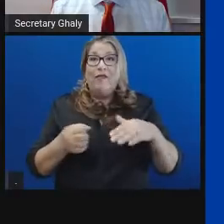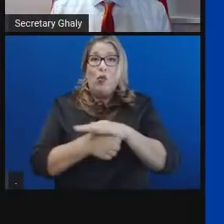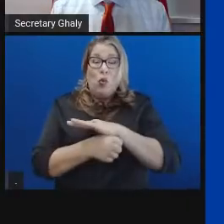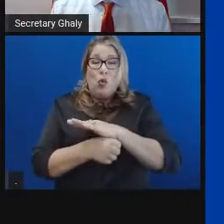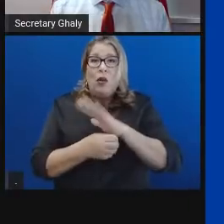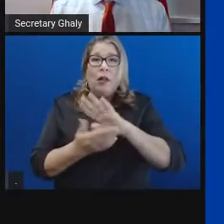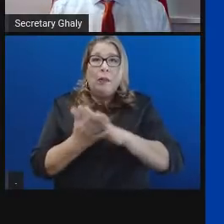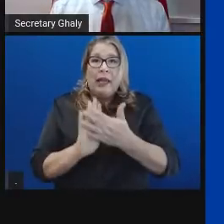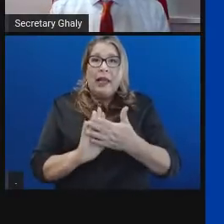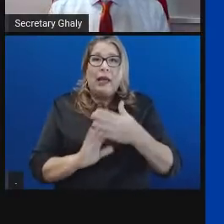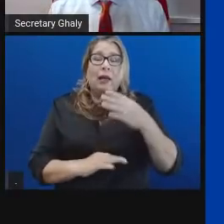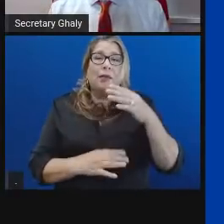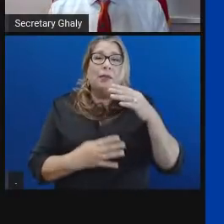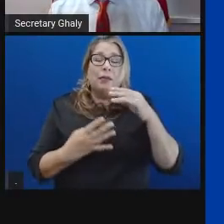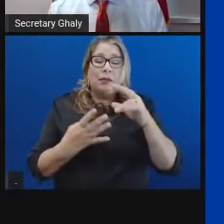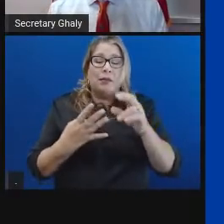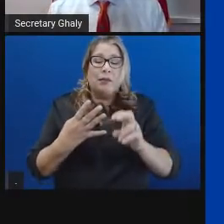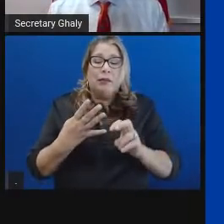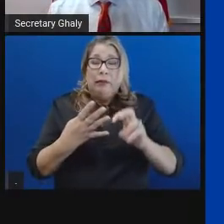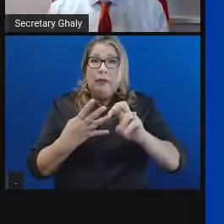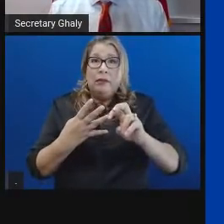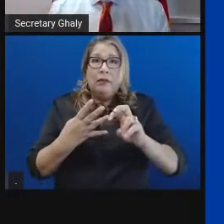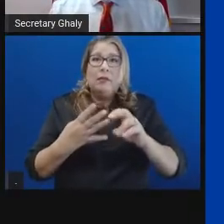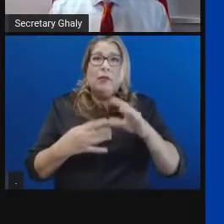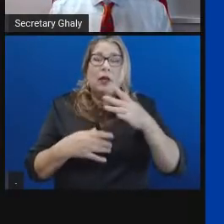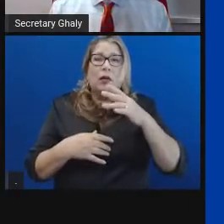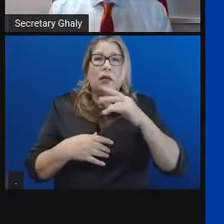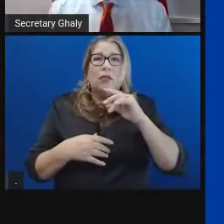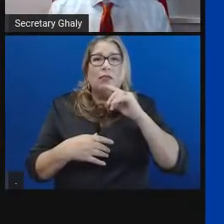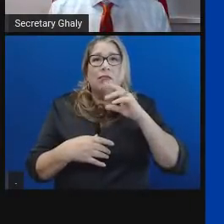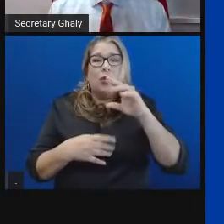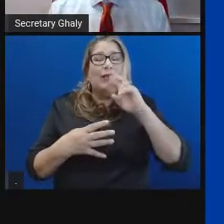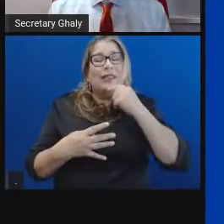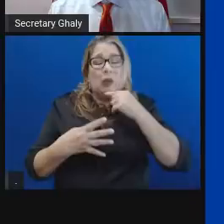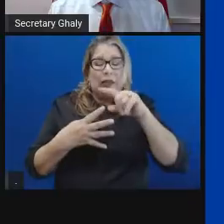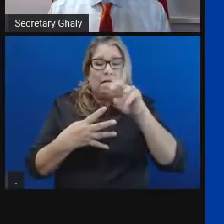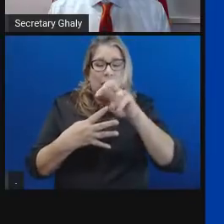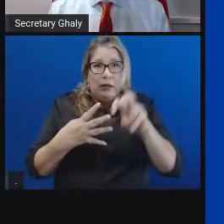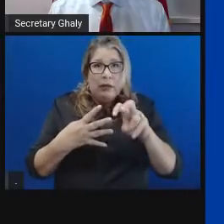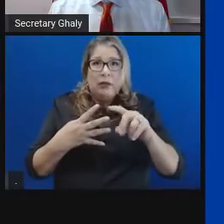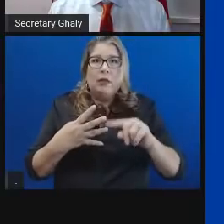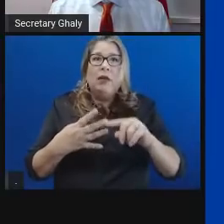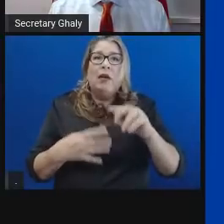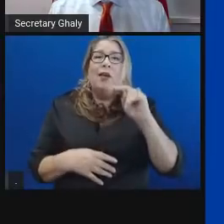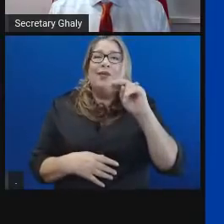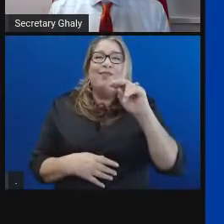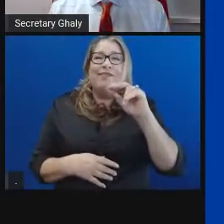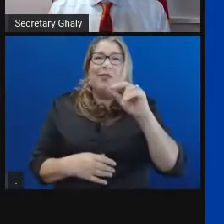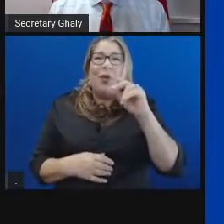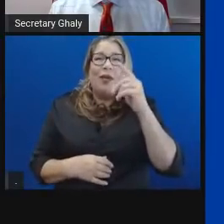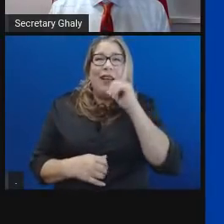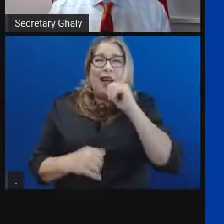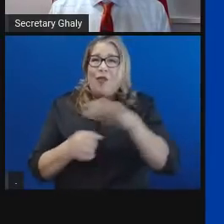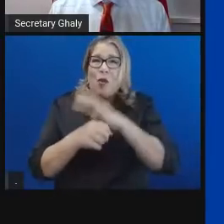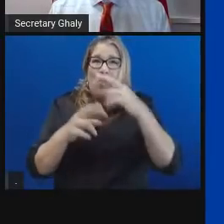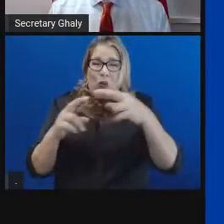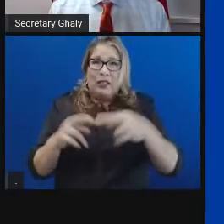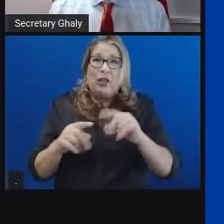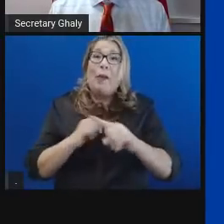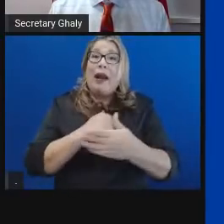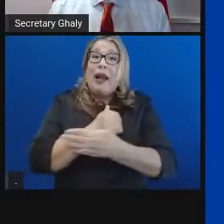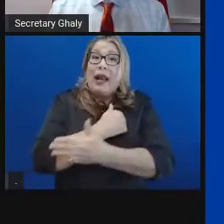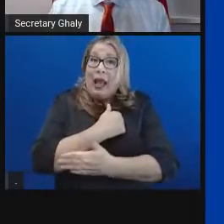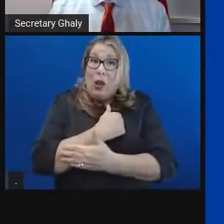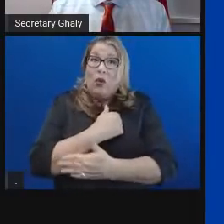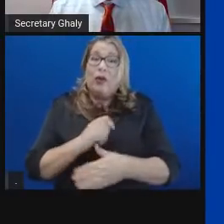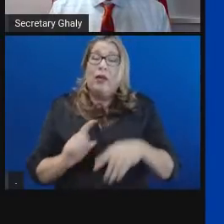widespread to substantial. That's a sort of less restrictive move. But we also announced a couple weeks back that Humboldt County moved